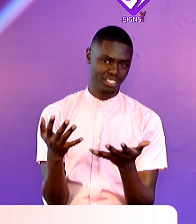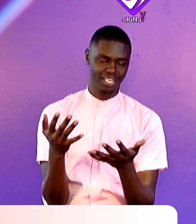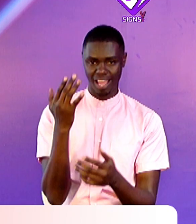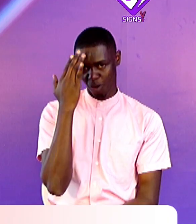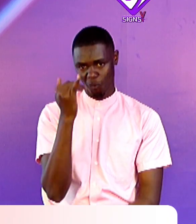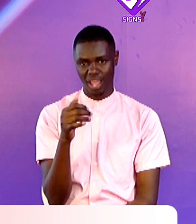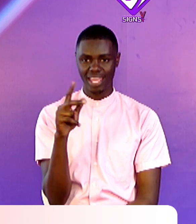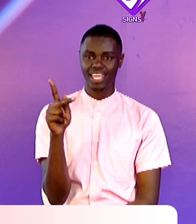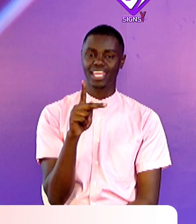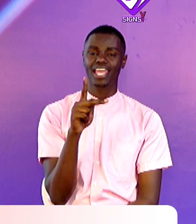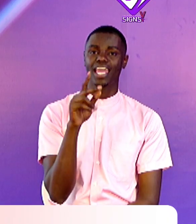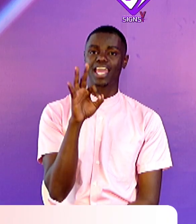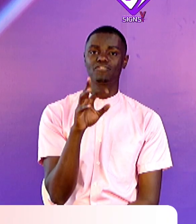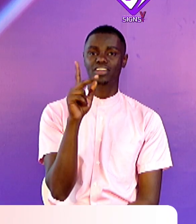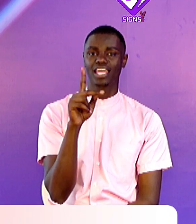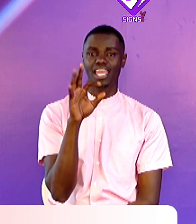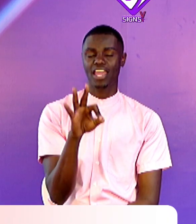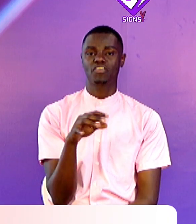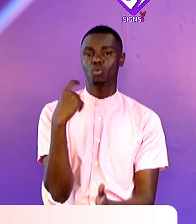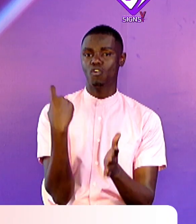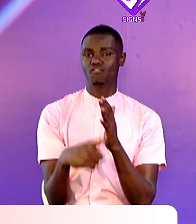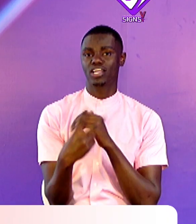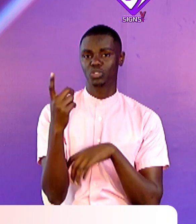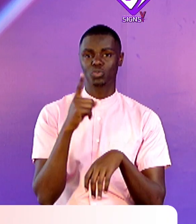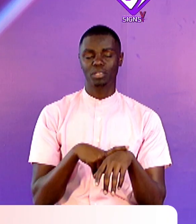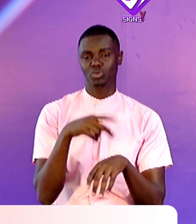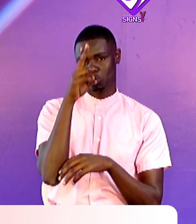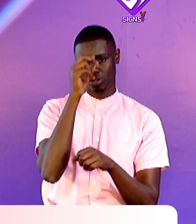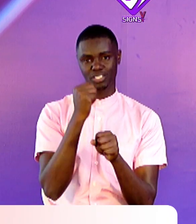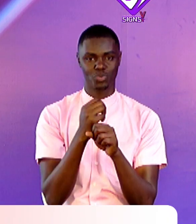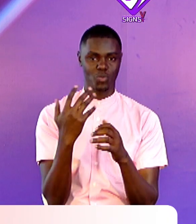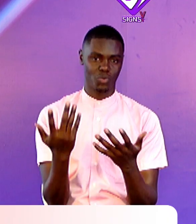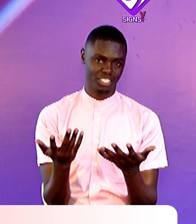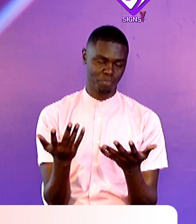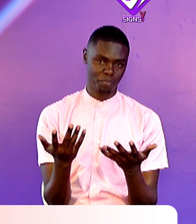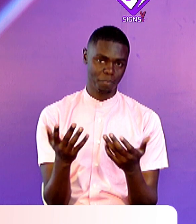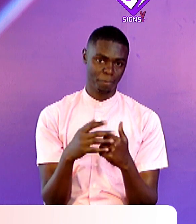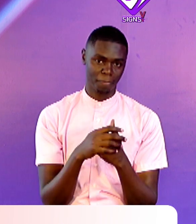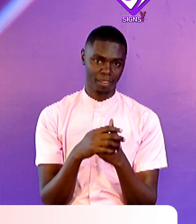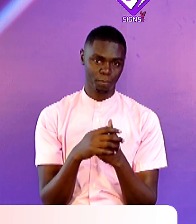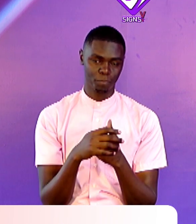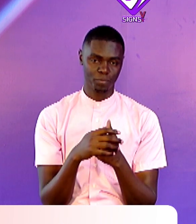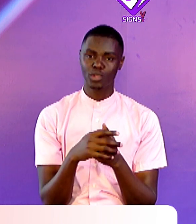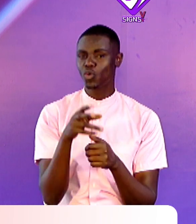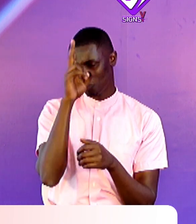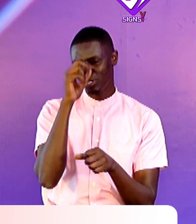now KFF wamekuwa fined mara mbili. What should the police do? Are we just, what should they do? I